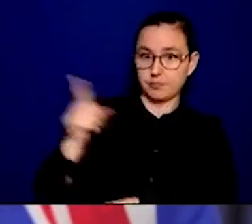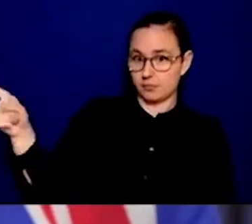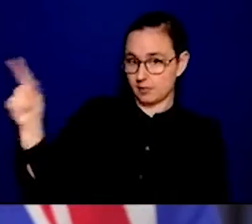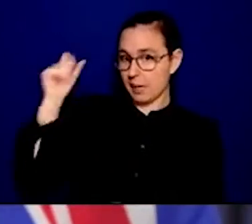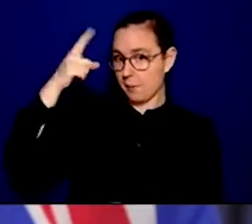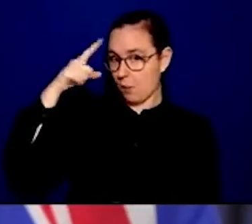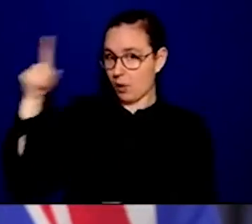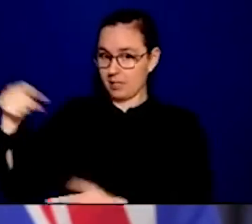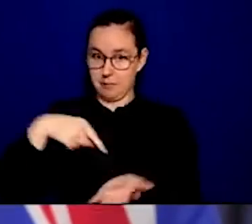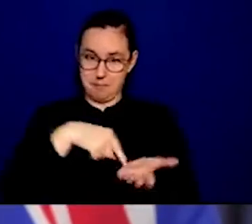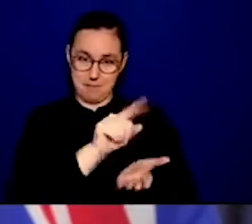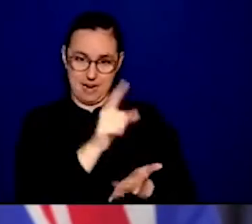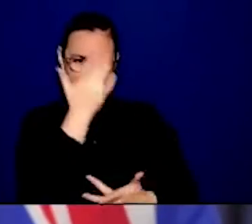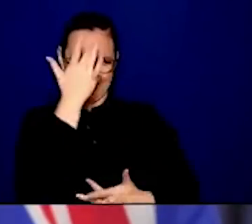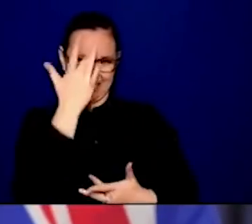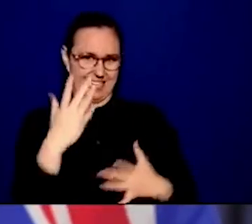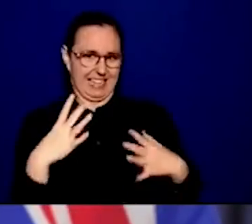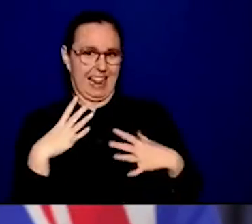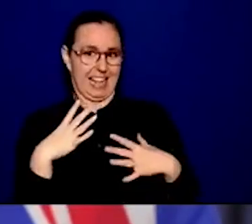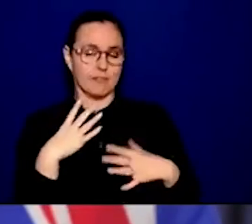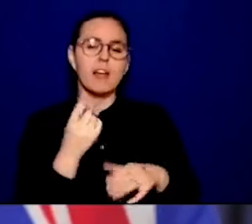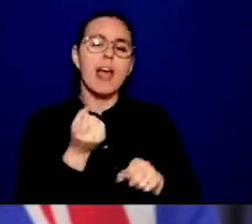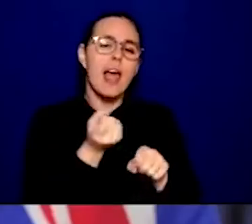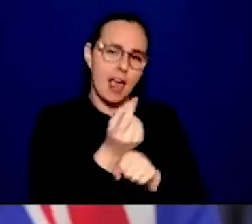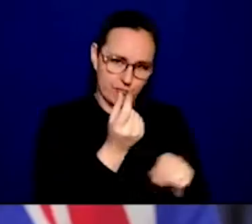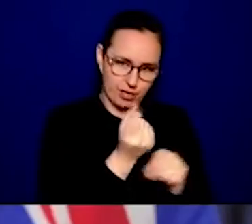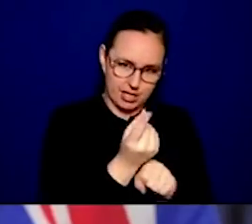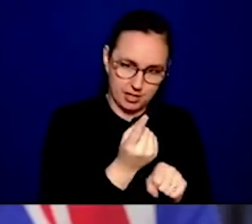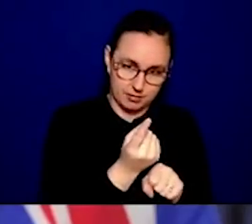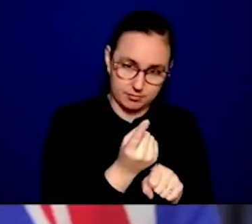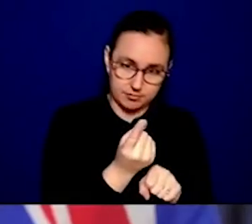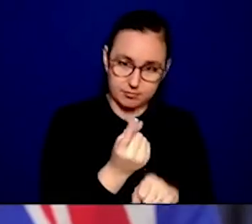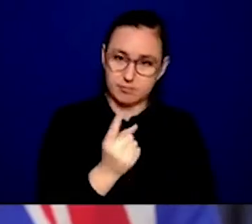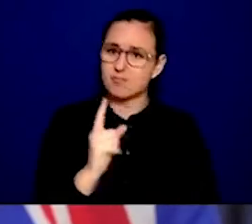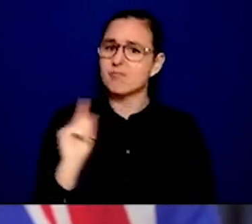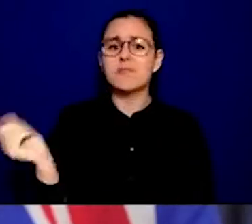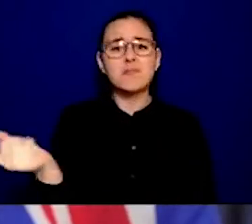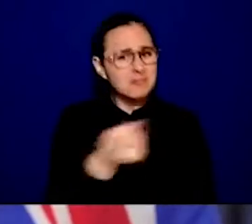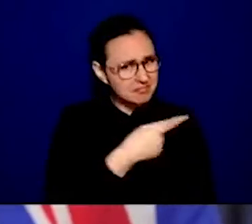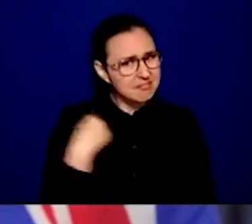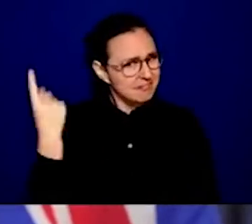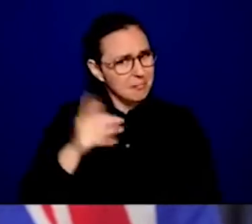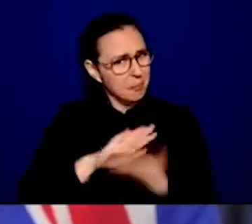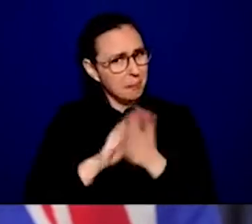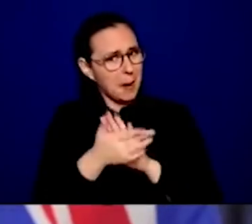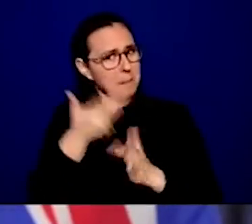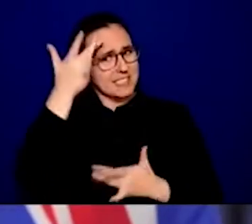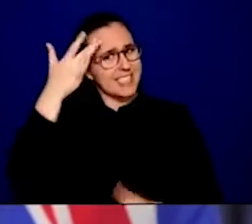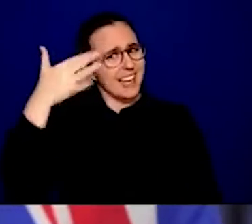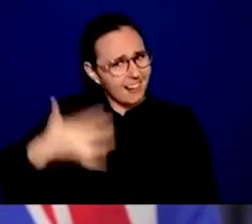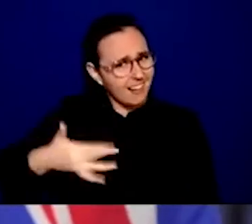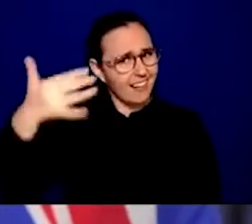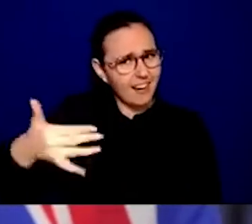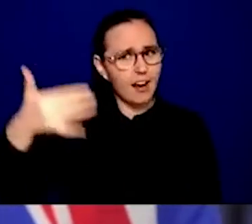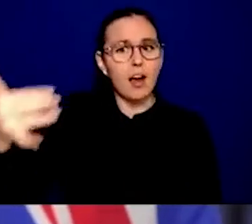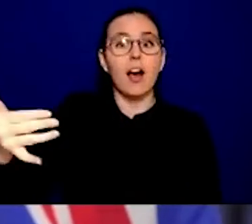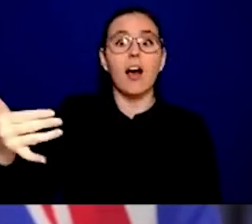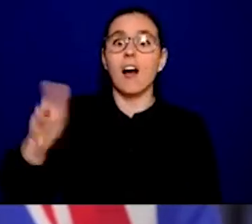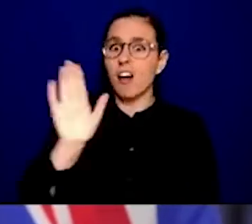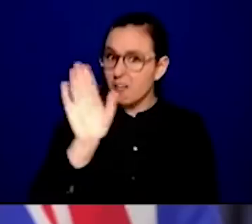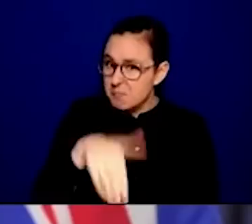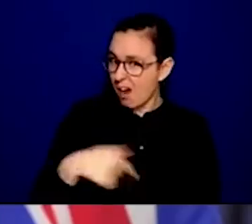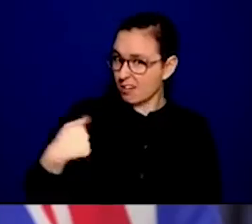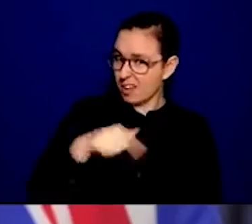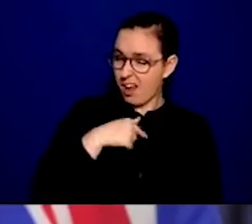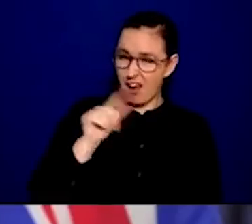Now, everyone gets sick from time to time. And now we are the first province to implement a minimum standards of